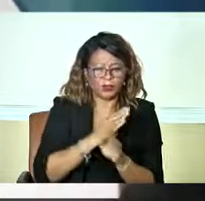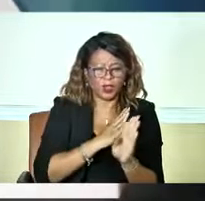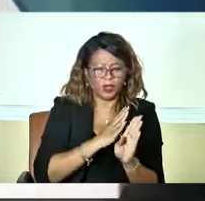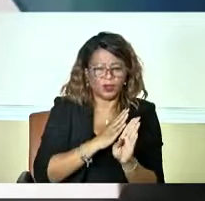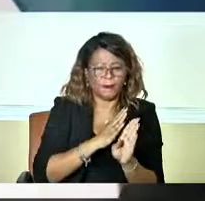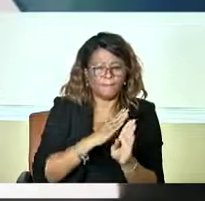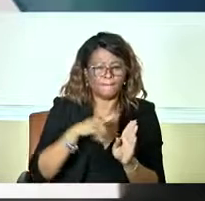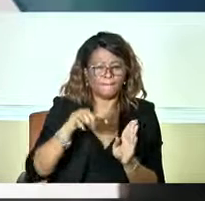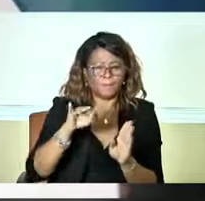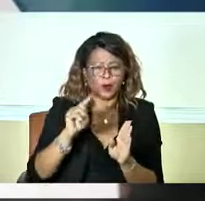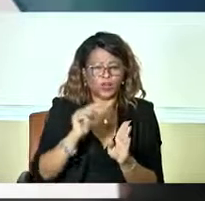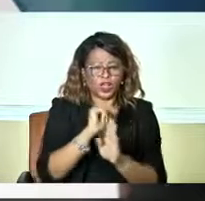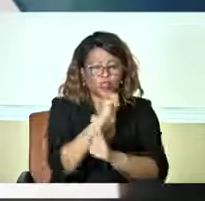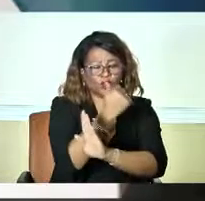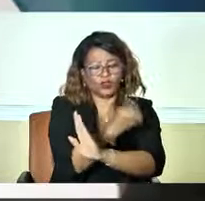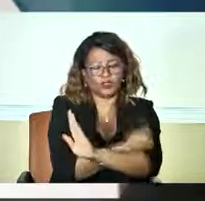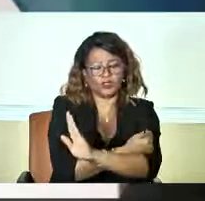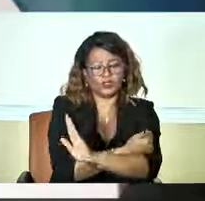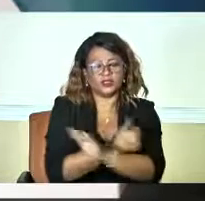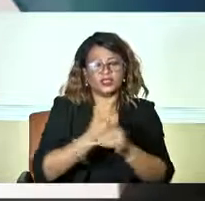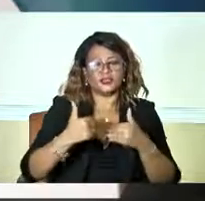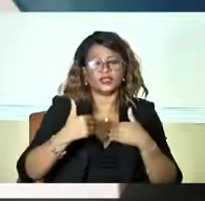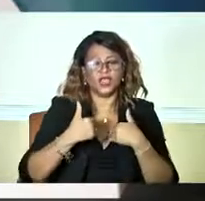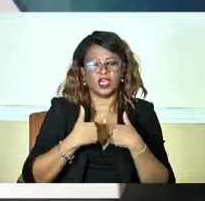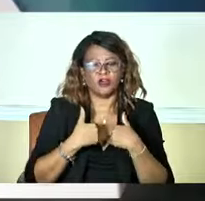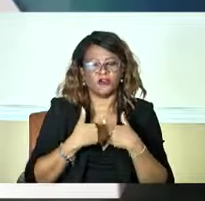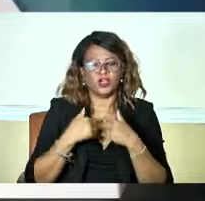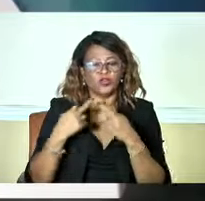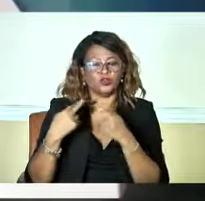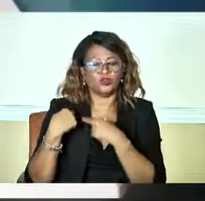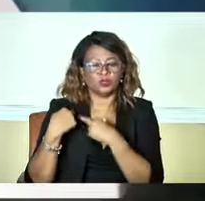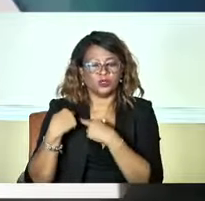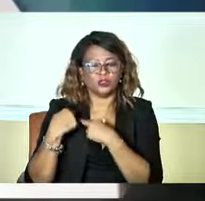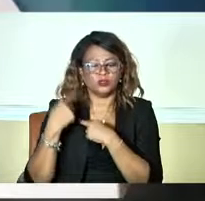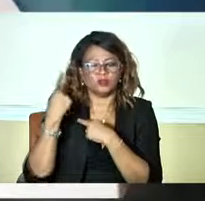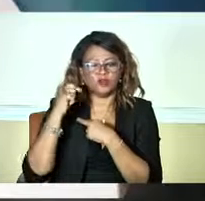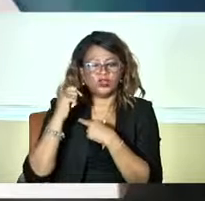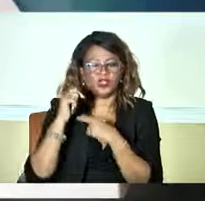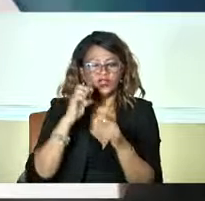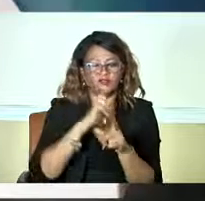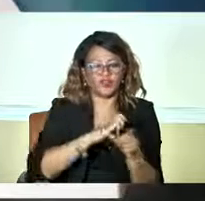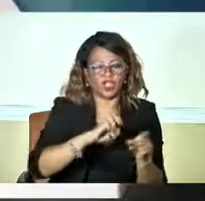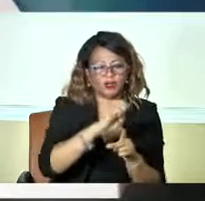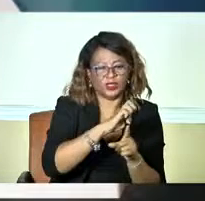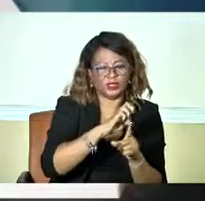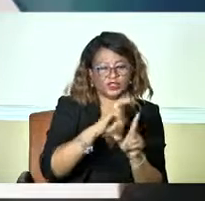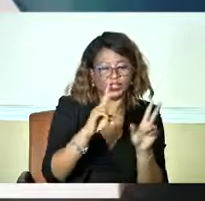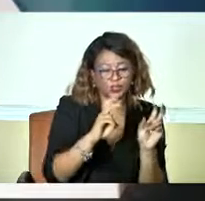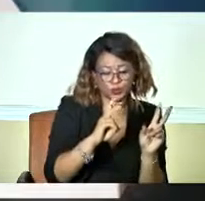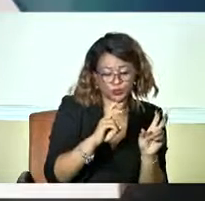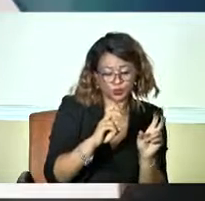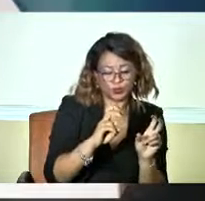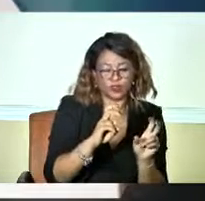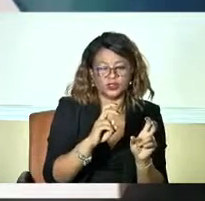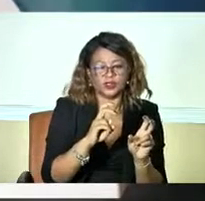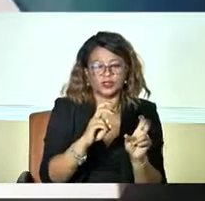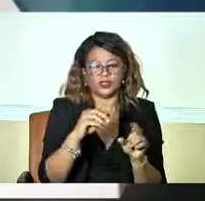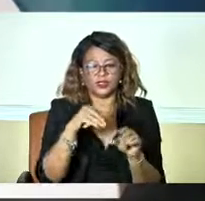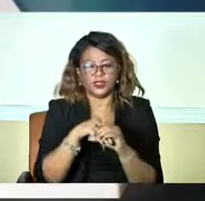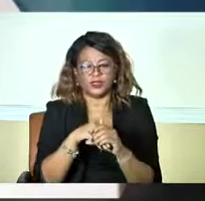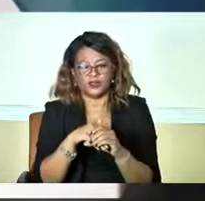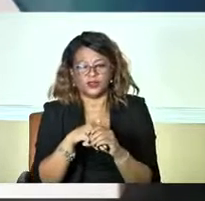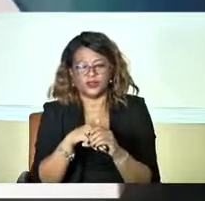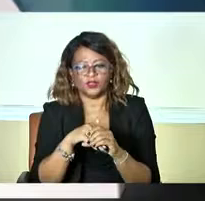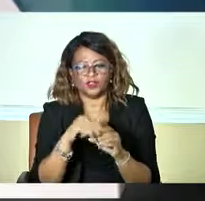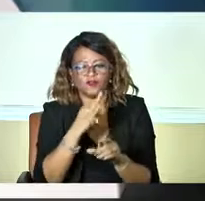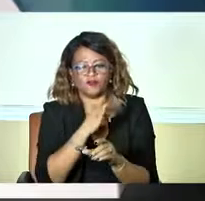Authority has had the responsibility for environmental issues in